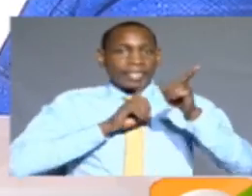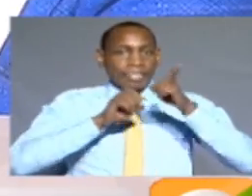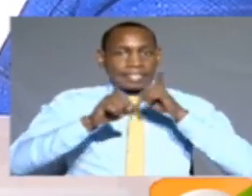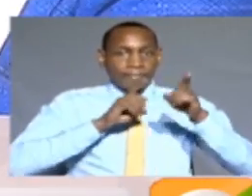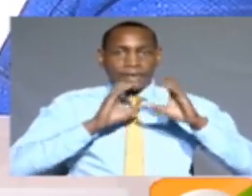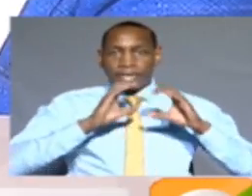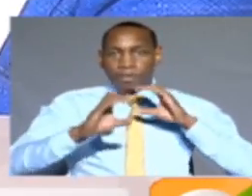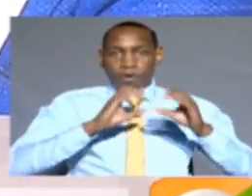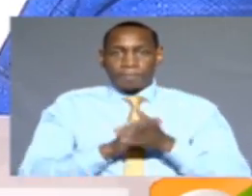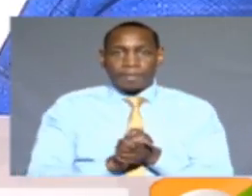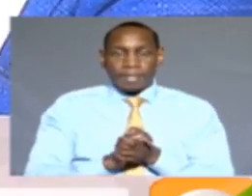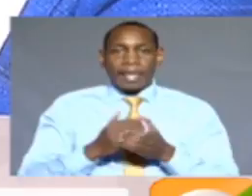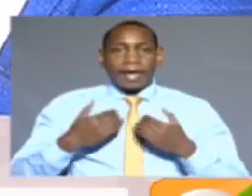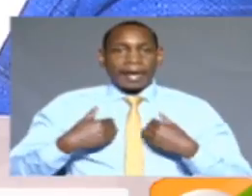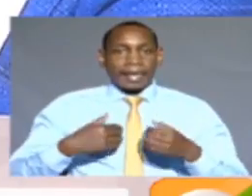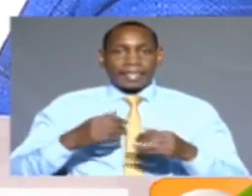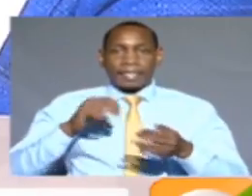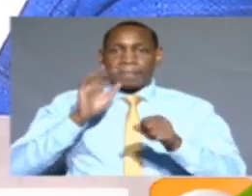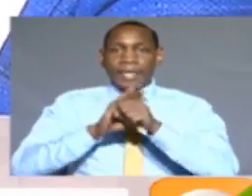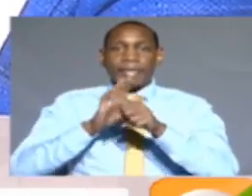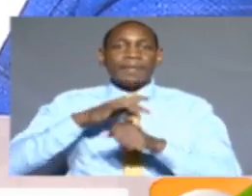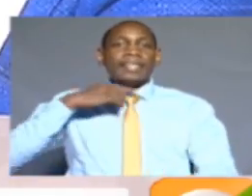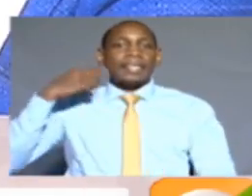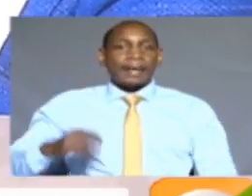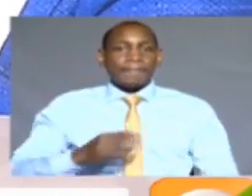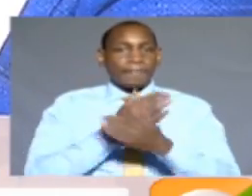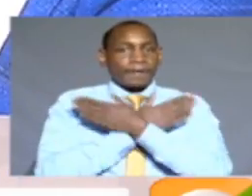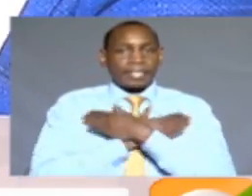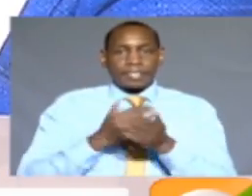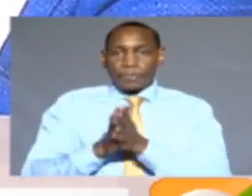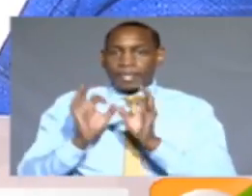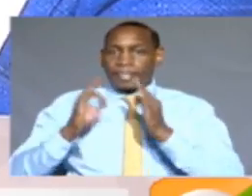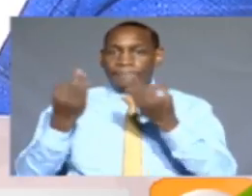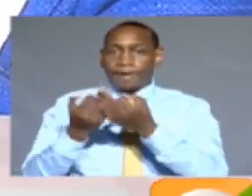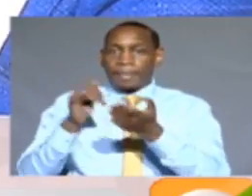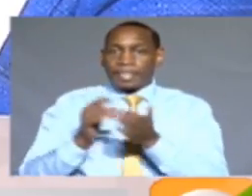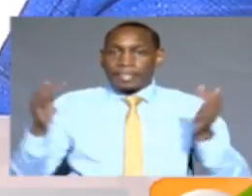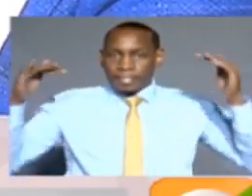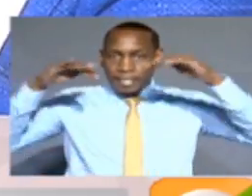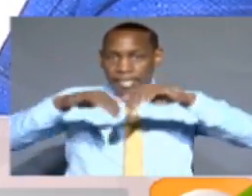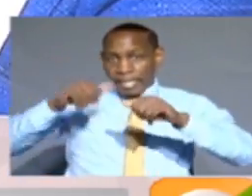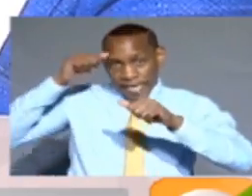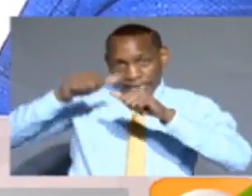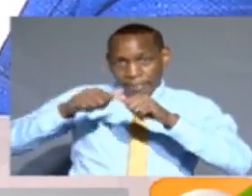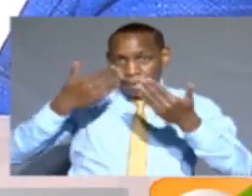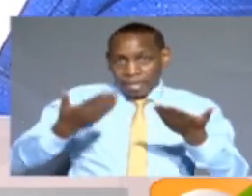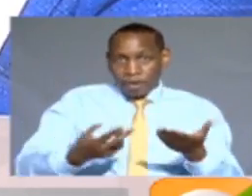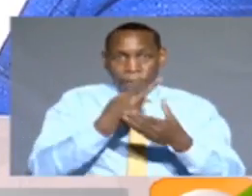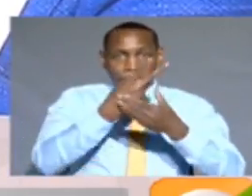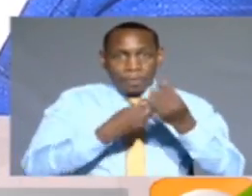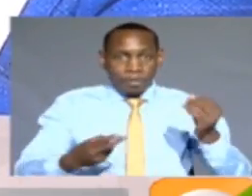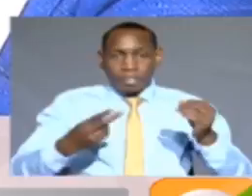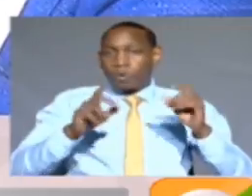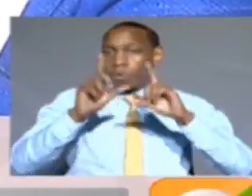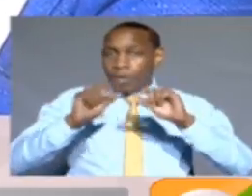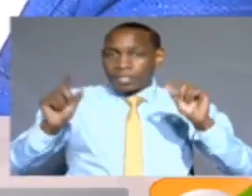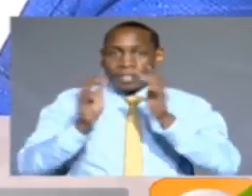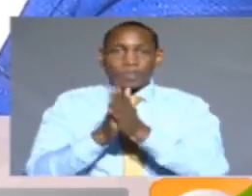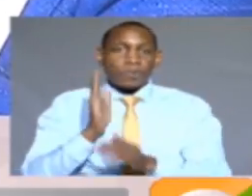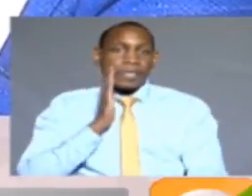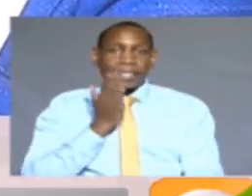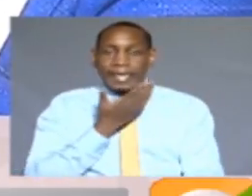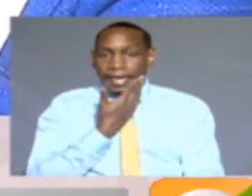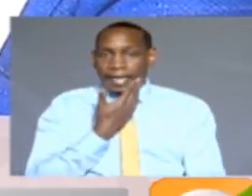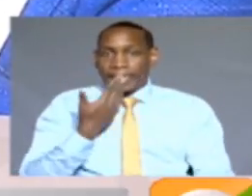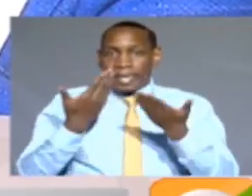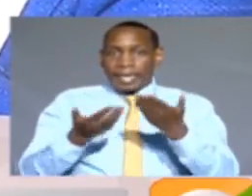that saw loads of laughter from friends and family that attended. He was remembered in both words and color.